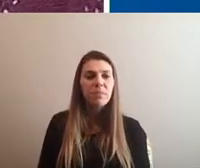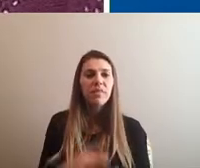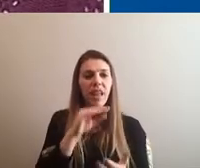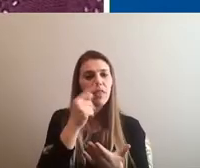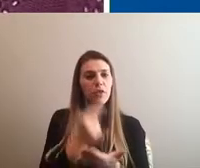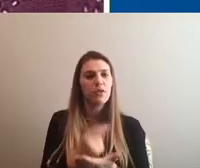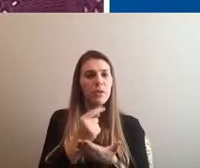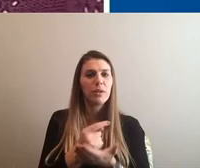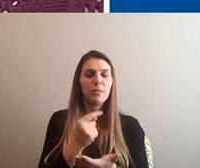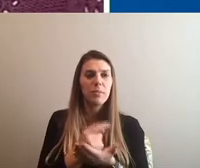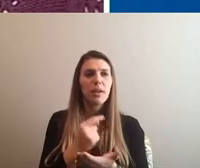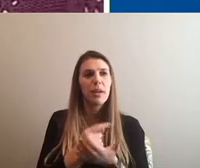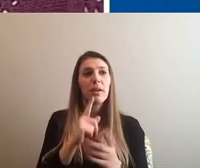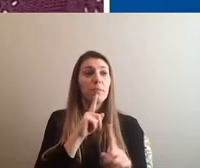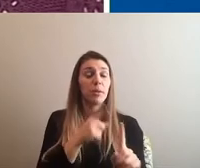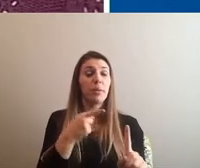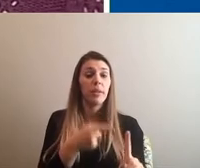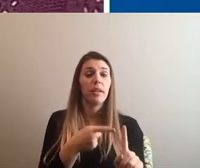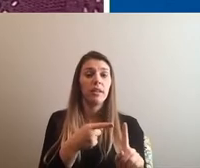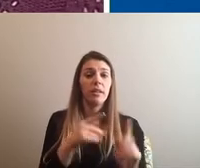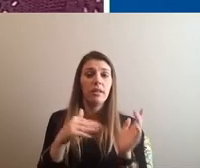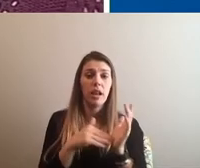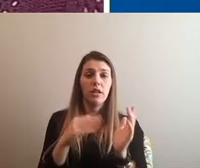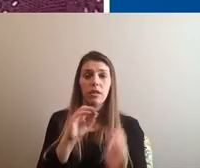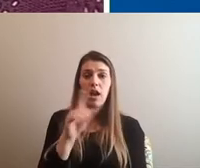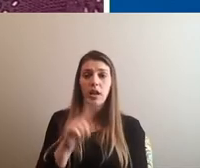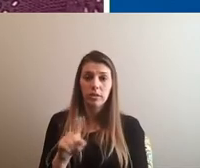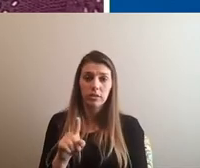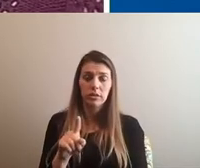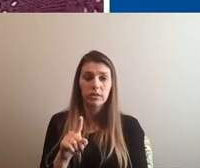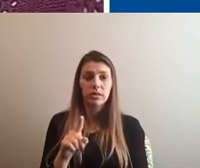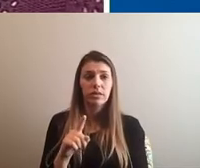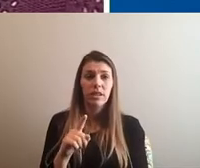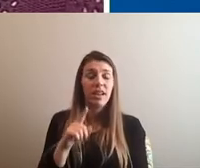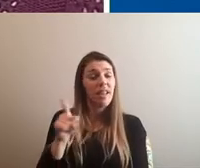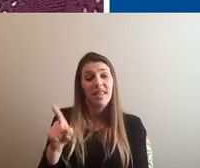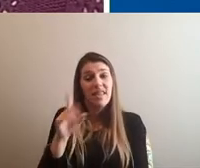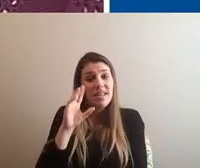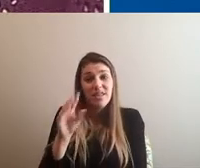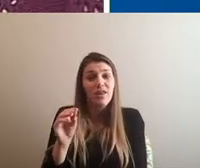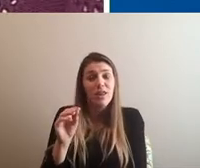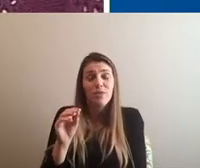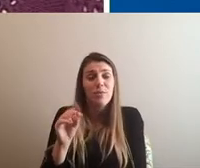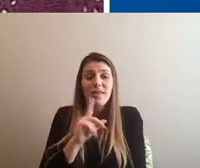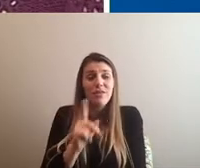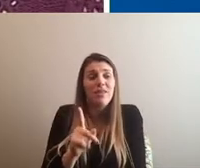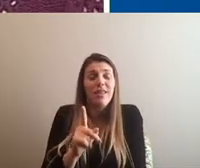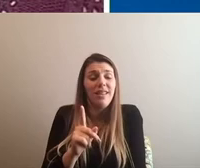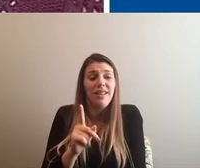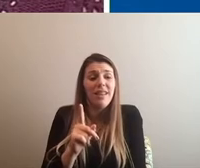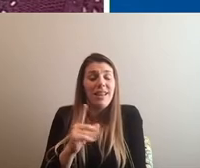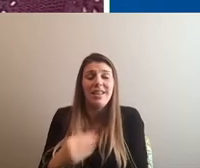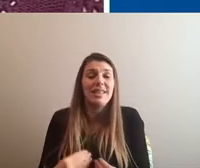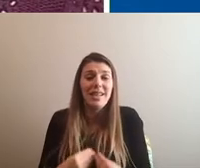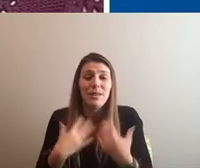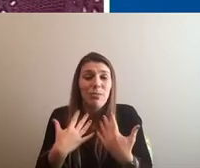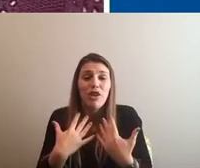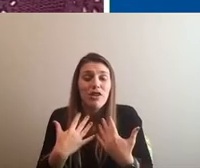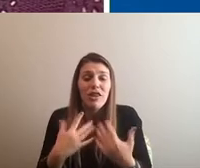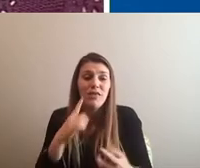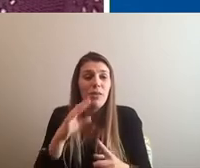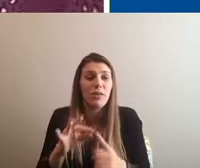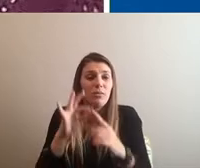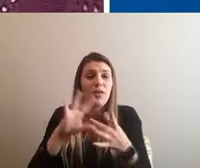went through. But basically, Dr. Oz, this gentleman is an inspiration to Special Olympics